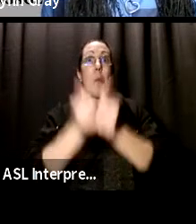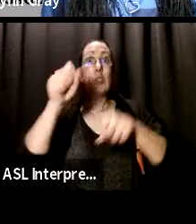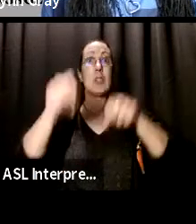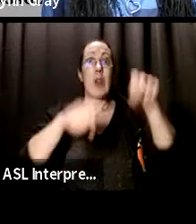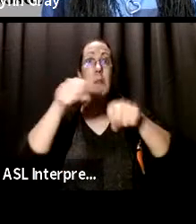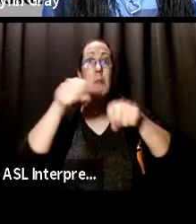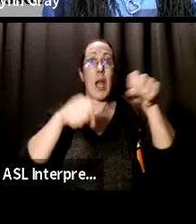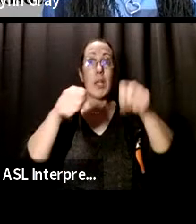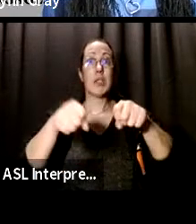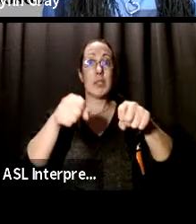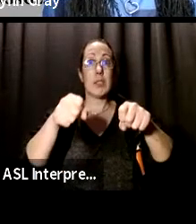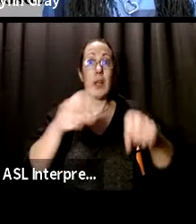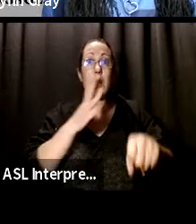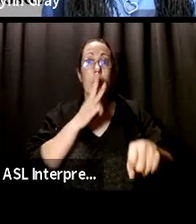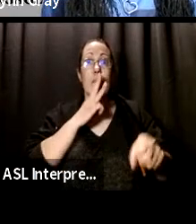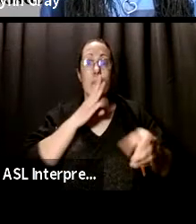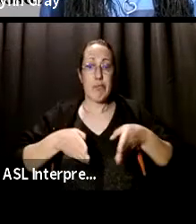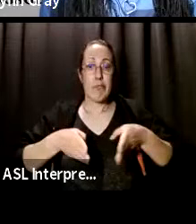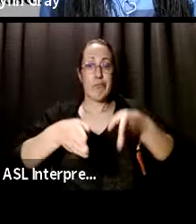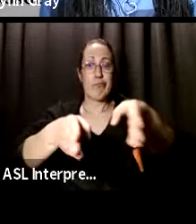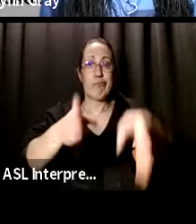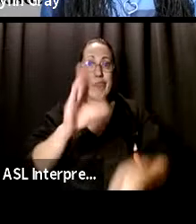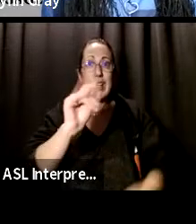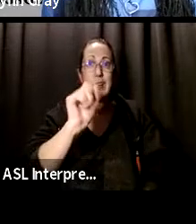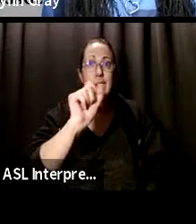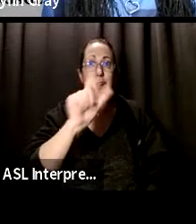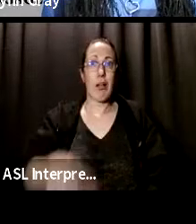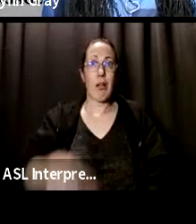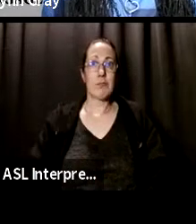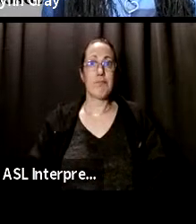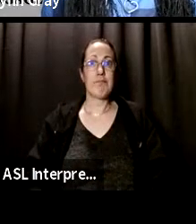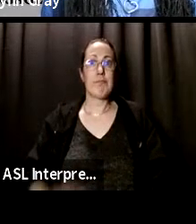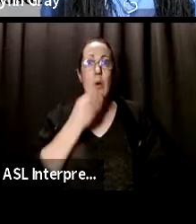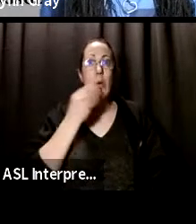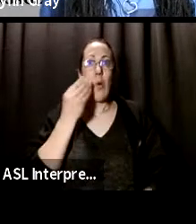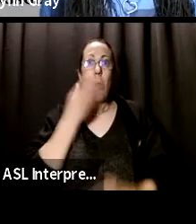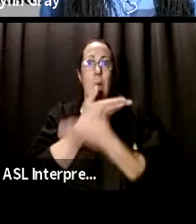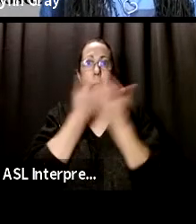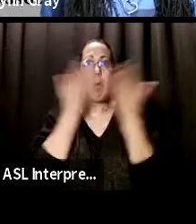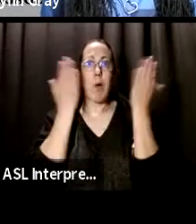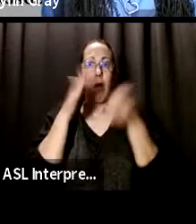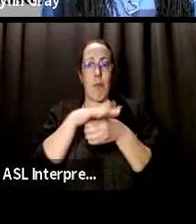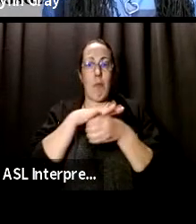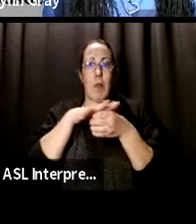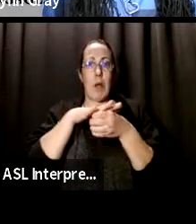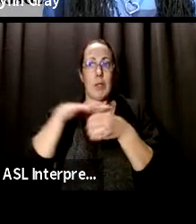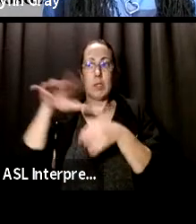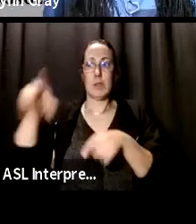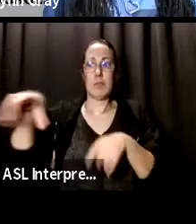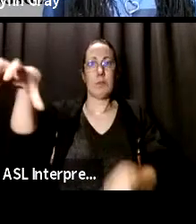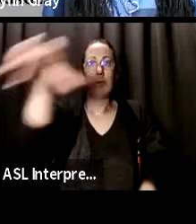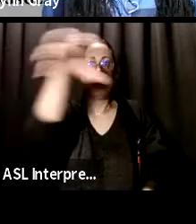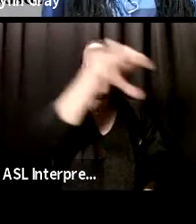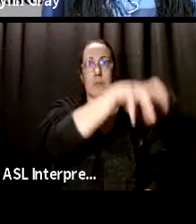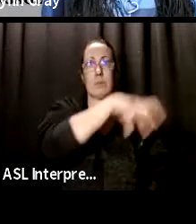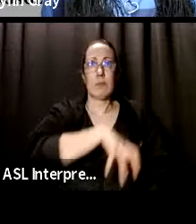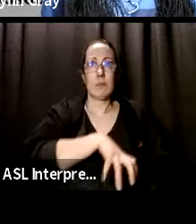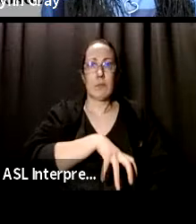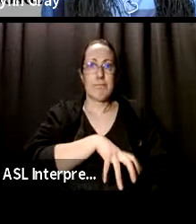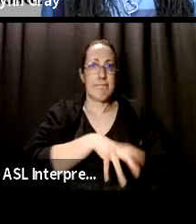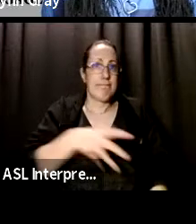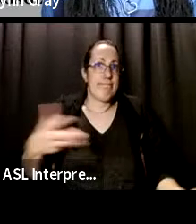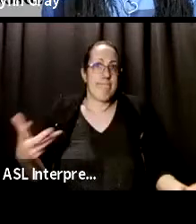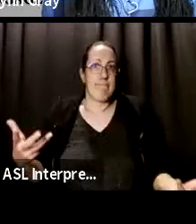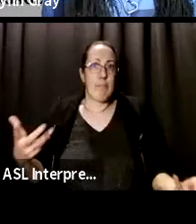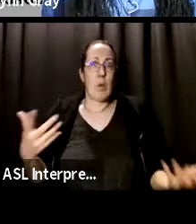and, in encampments and in places. So I think our current ordinance still